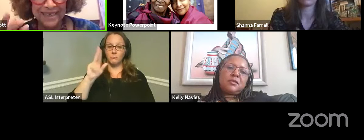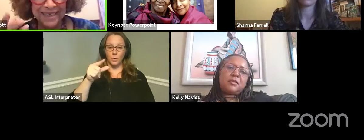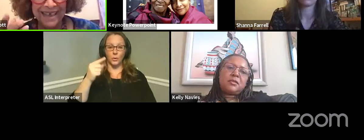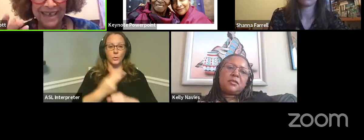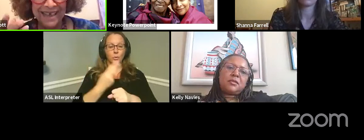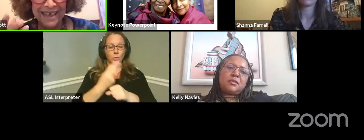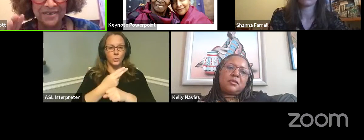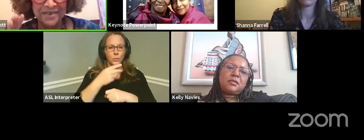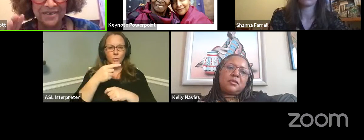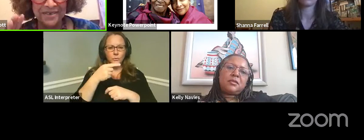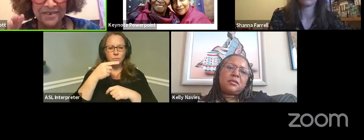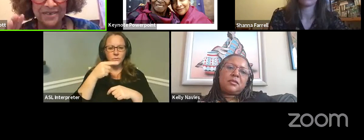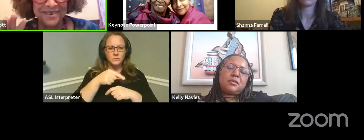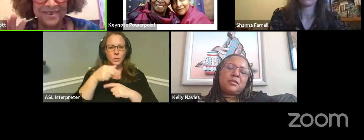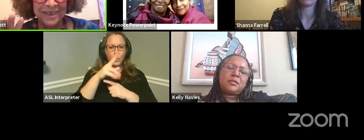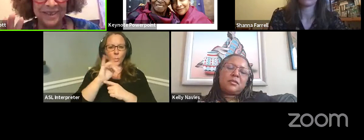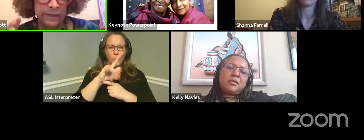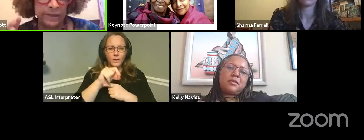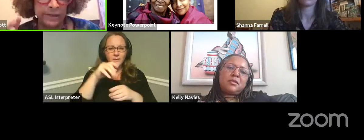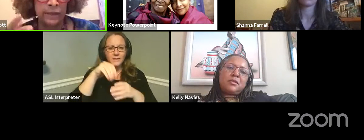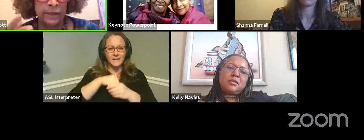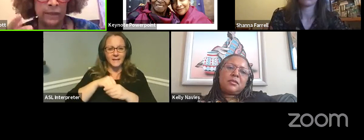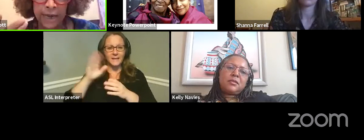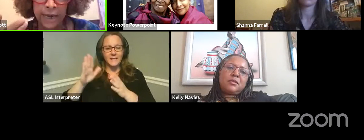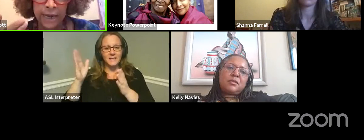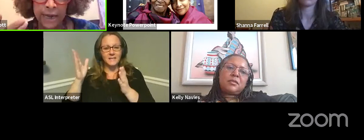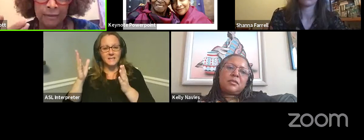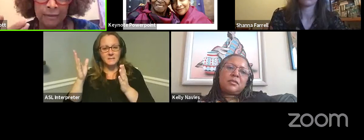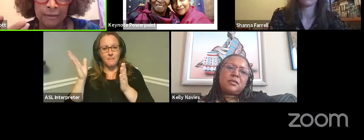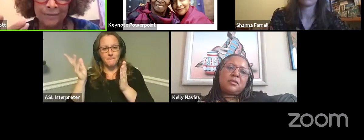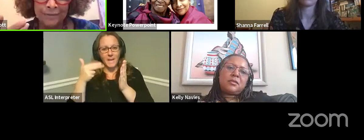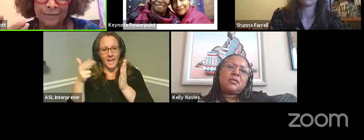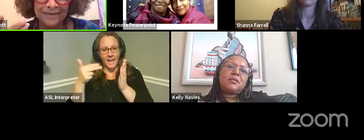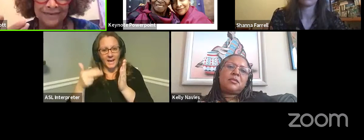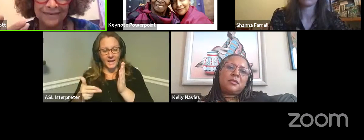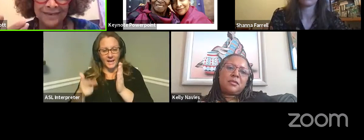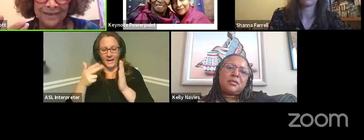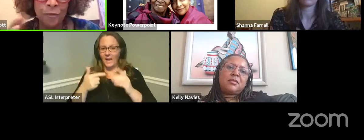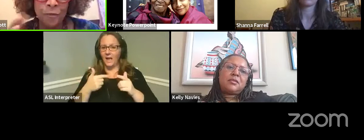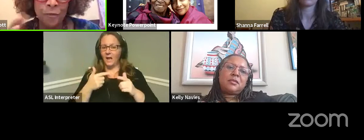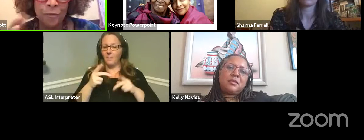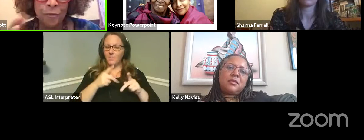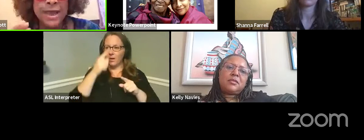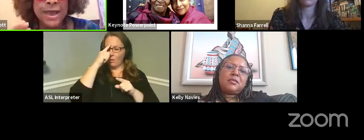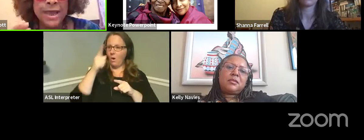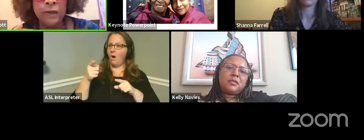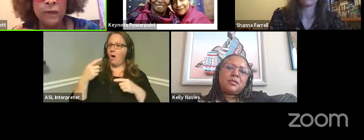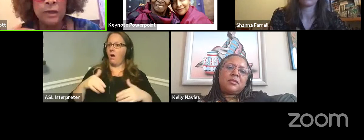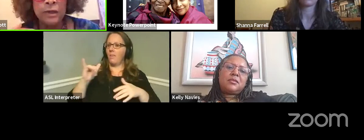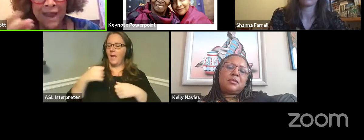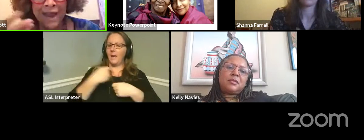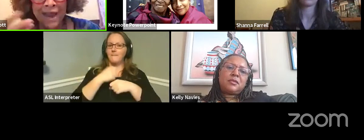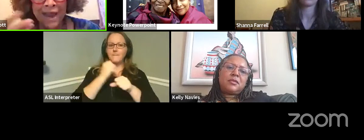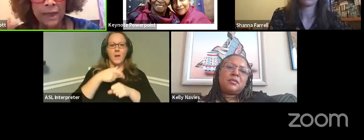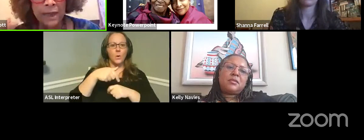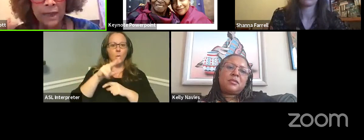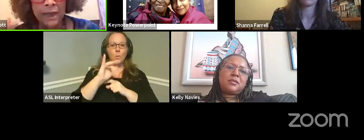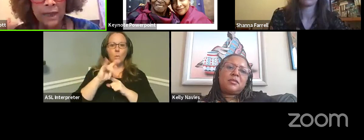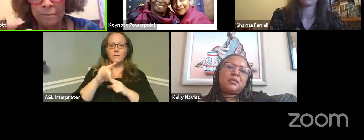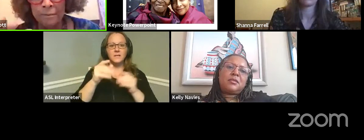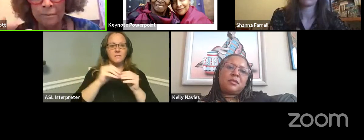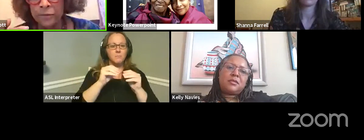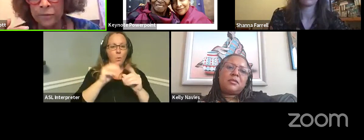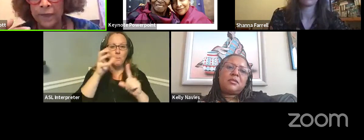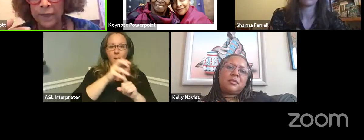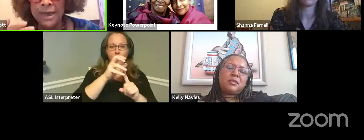thinking that elevated the quilting. I think it elevated the painting. Why is painting a cup